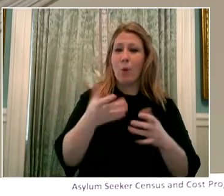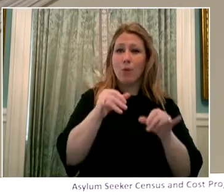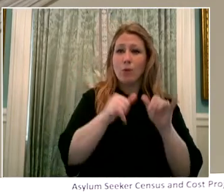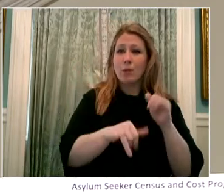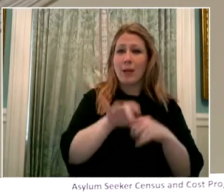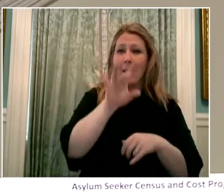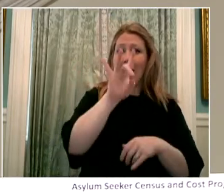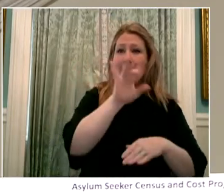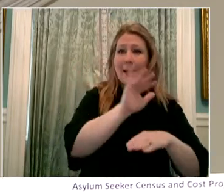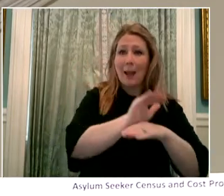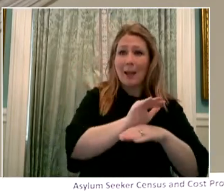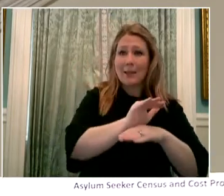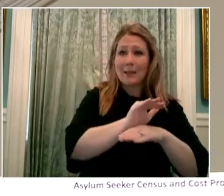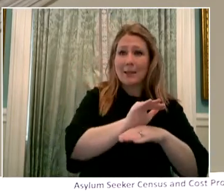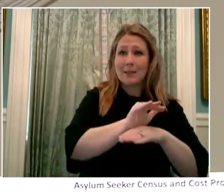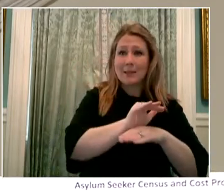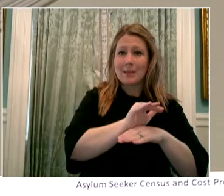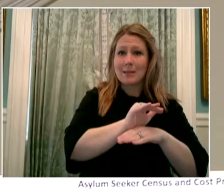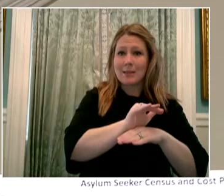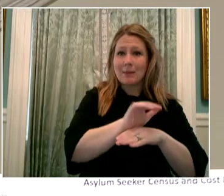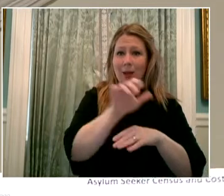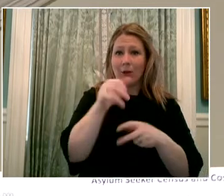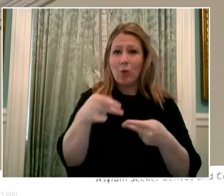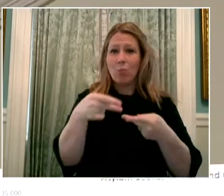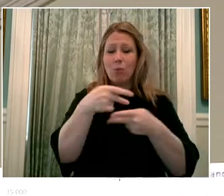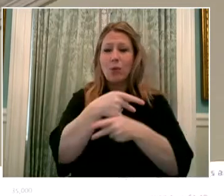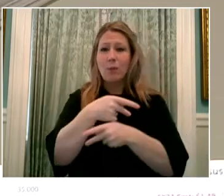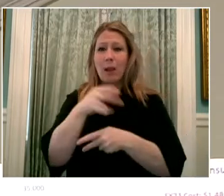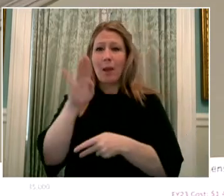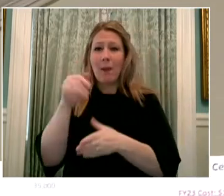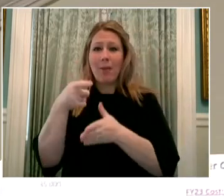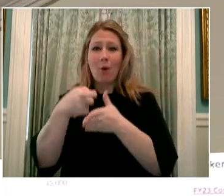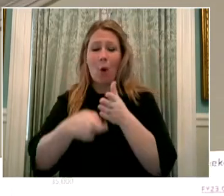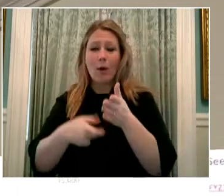have. We have currently an average